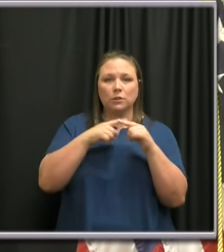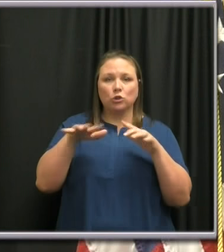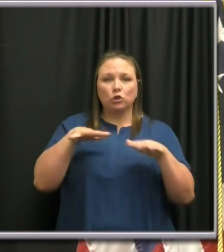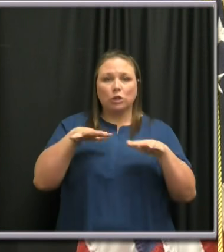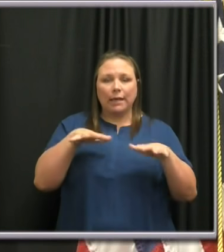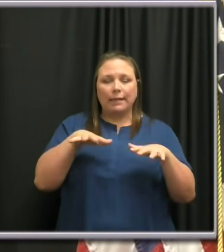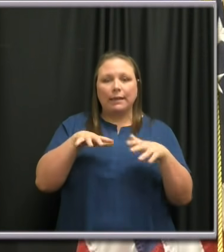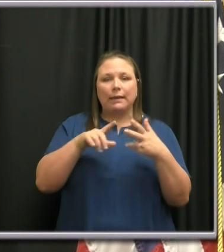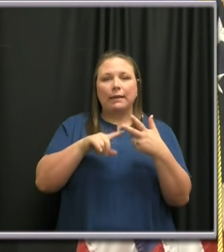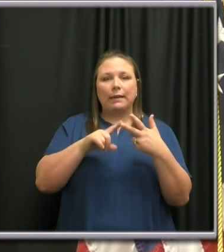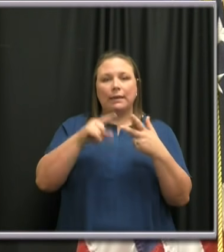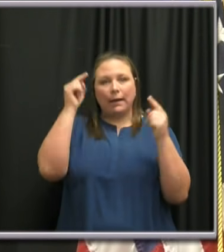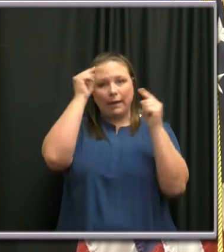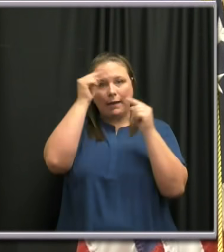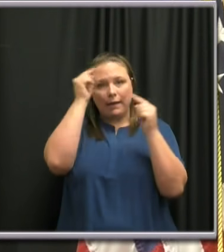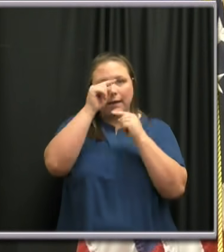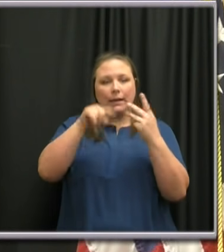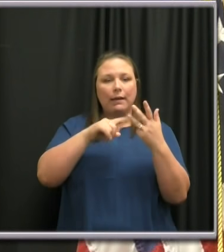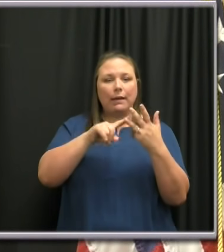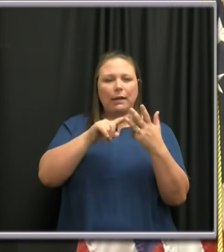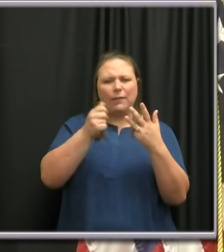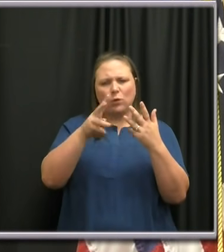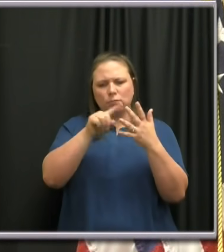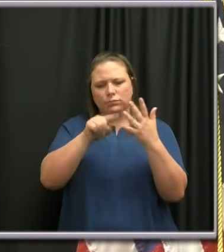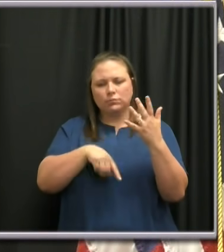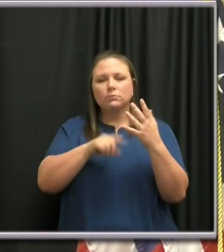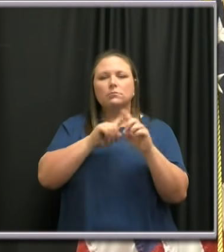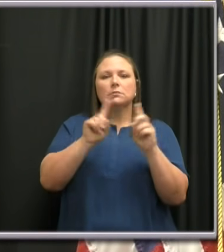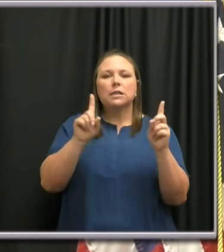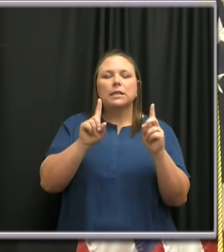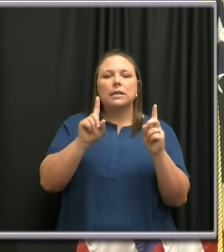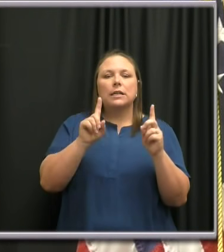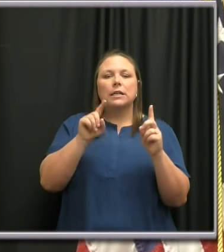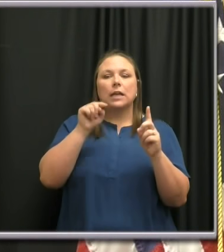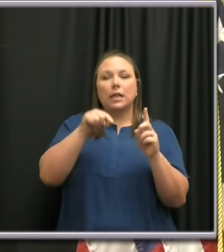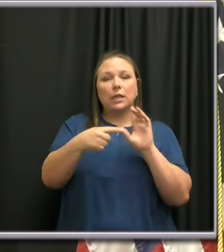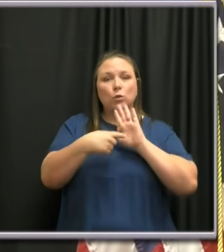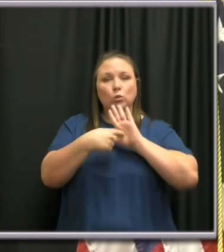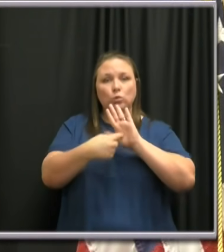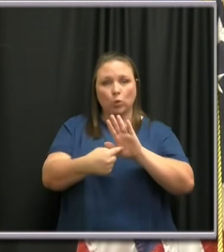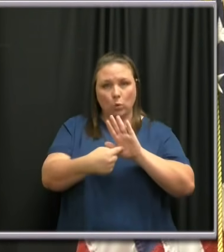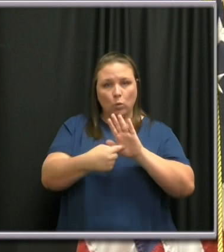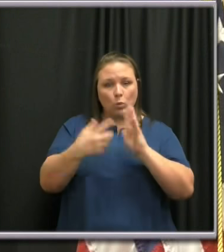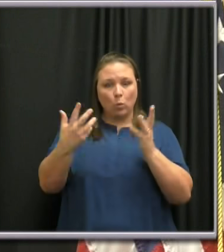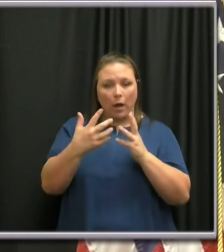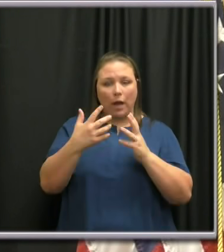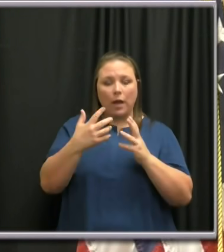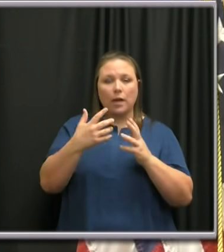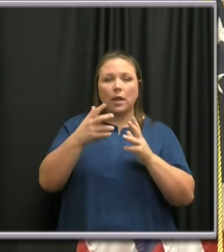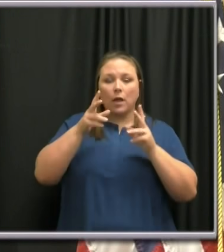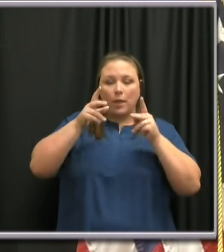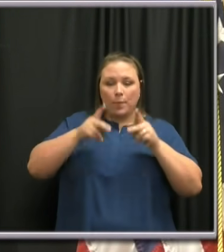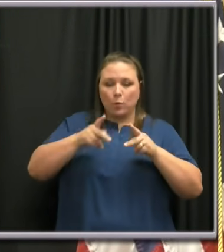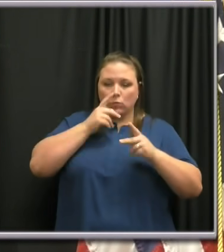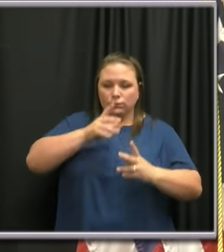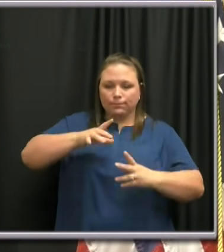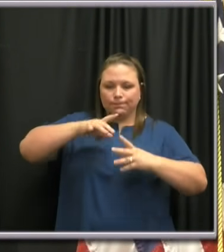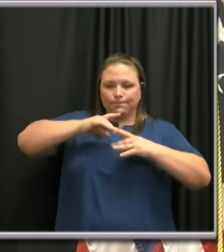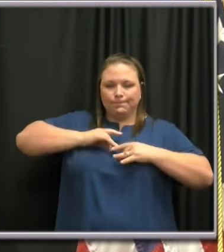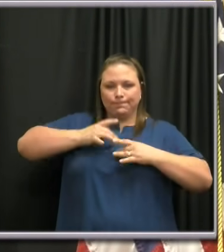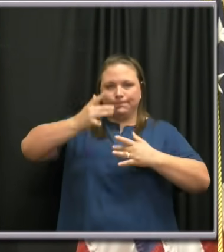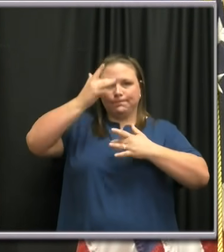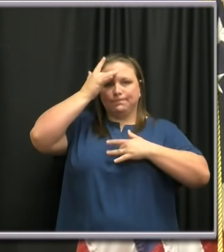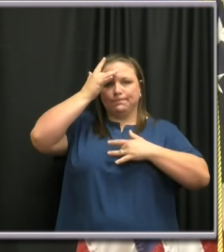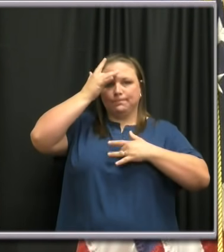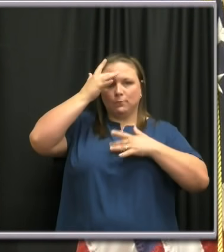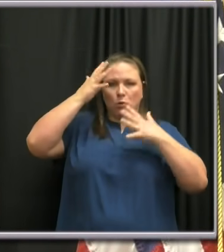with chills, headache, and a couple of other things. But this reflects the fact that the receptor for this virus is all